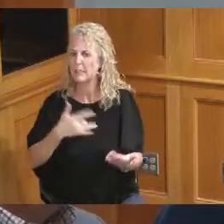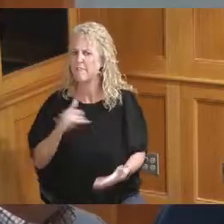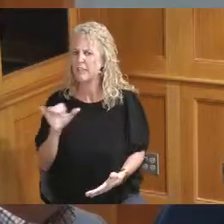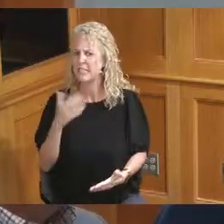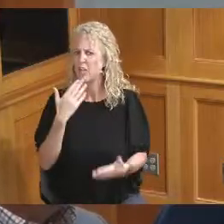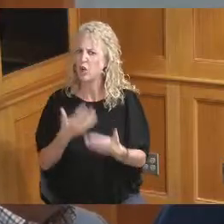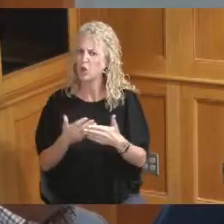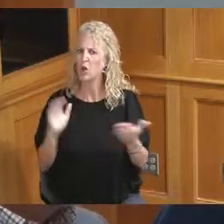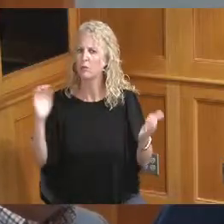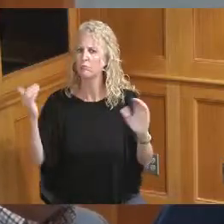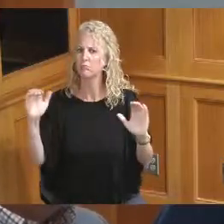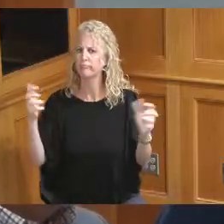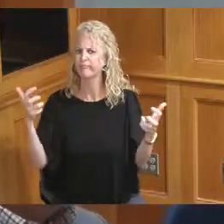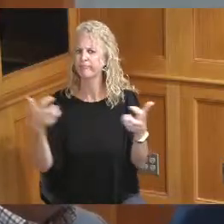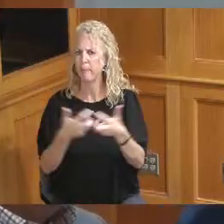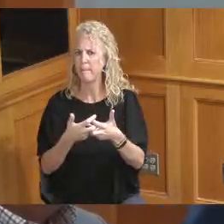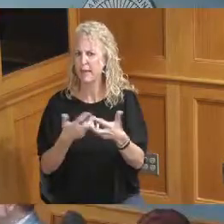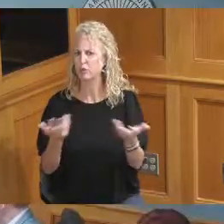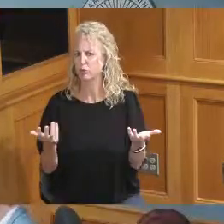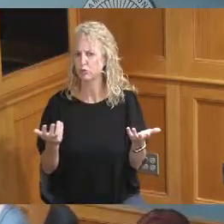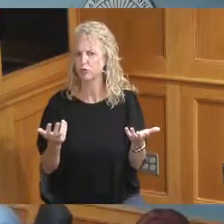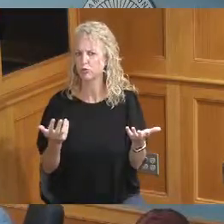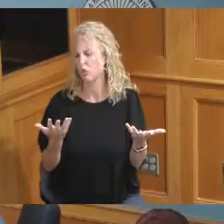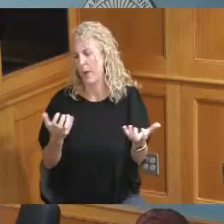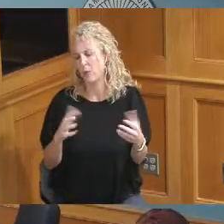wanted to make that point for you.